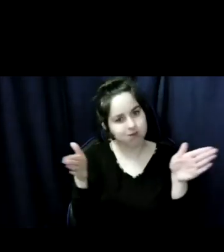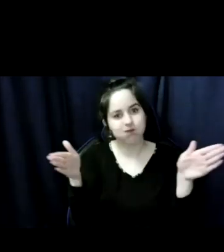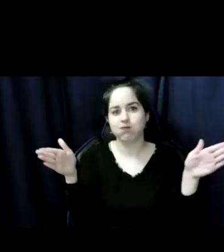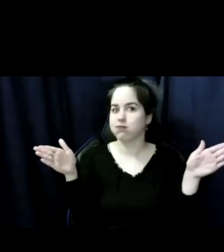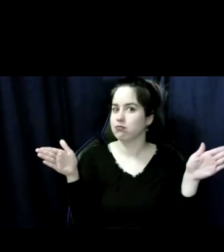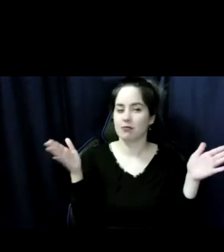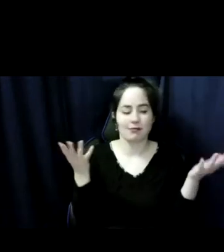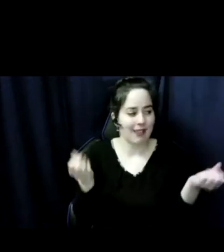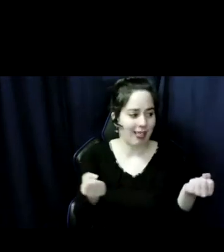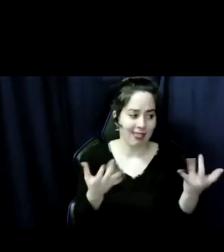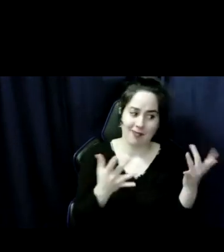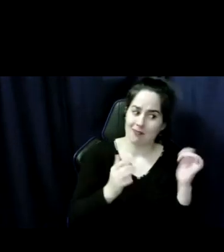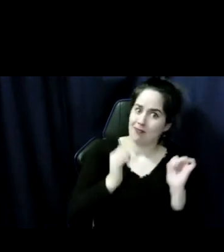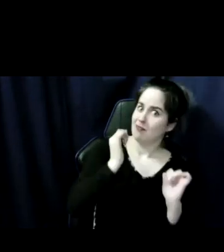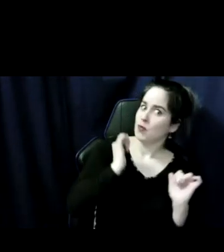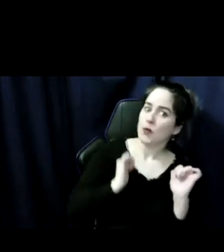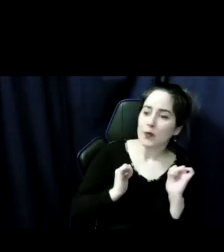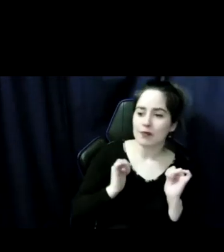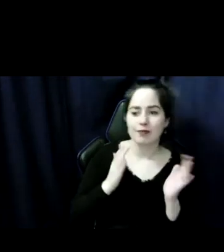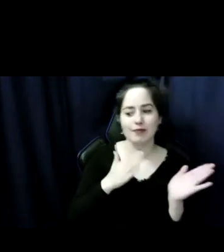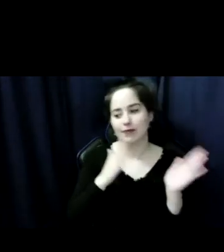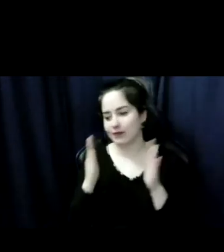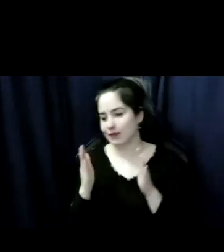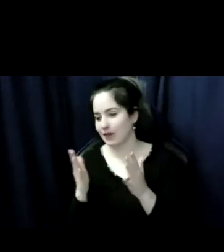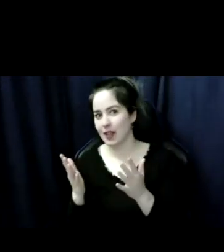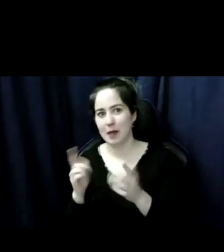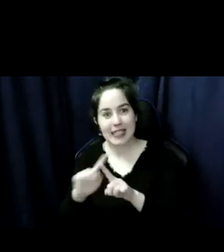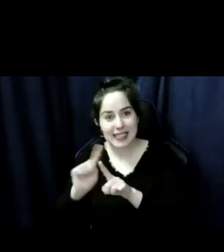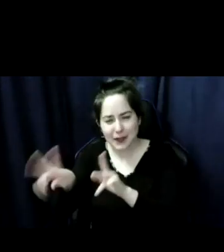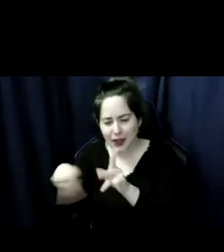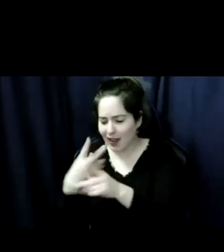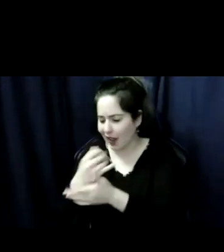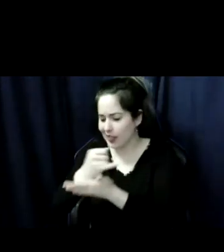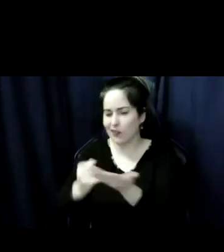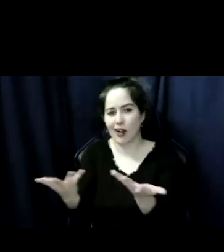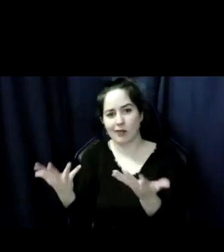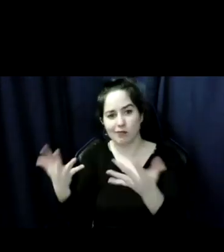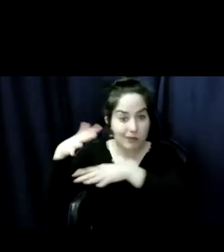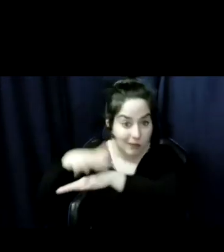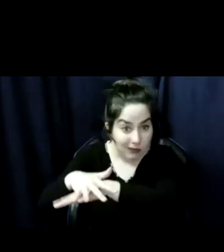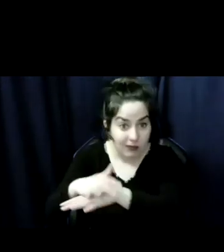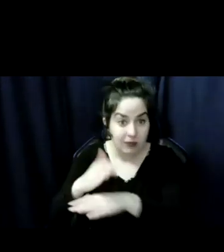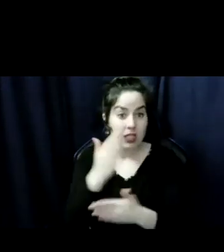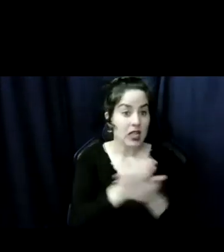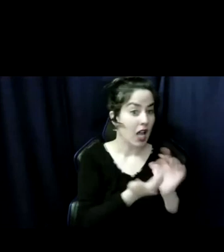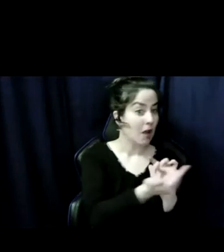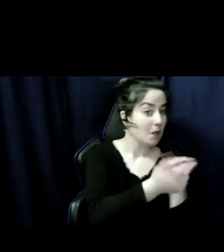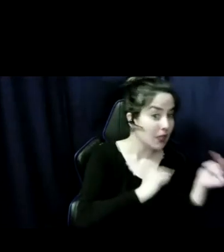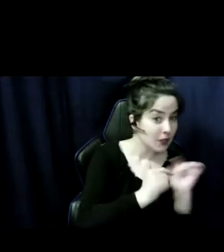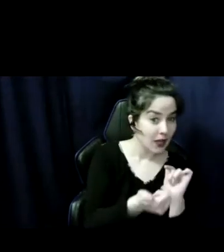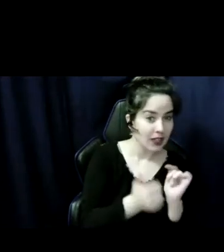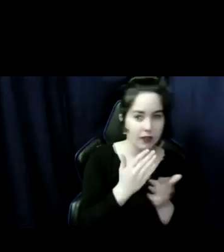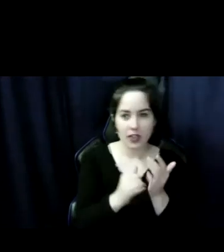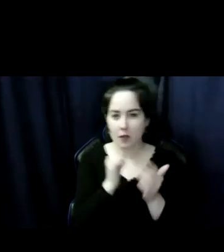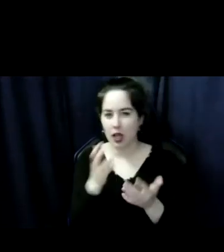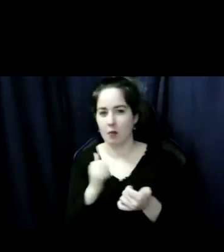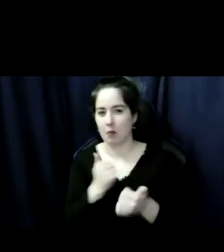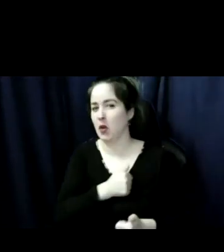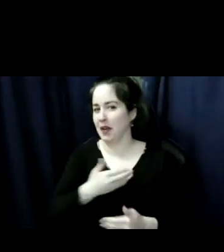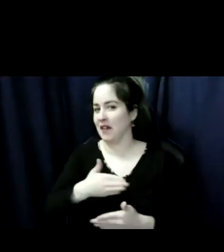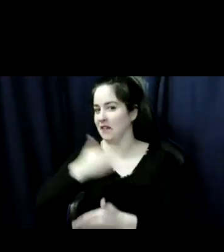performance-based, stuff that's very interdisciplinary, interactive. So I'm gonna read the other part of your question.